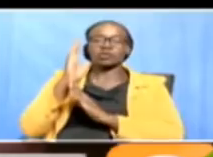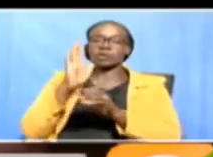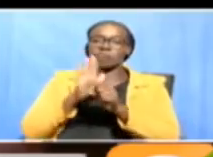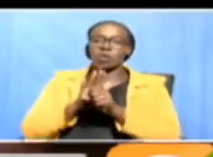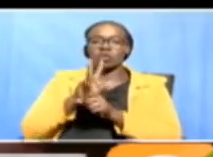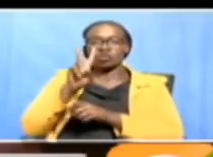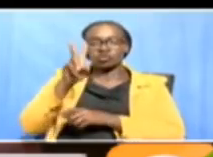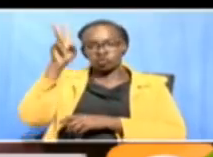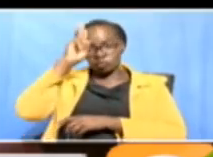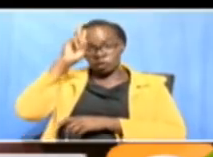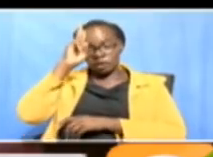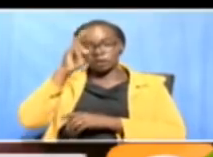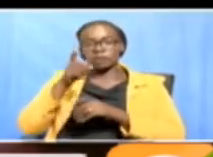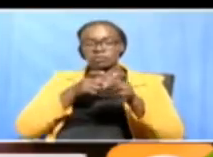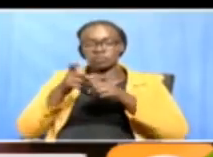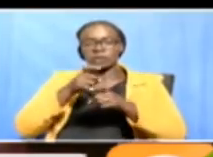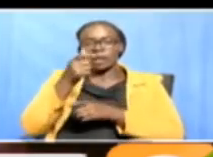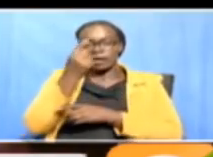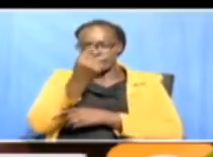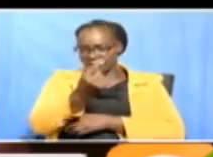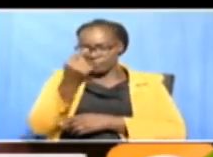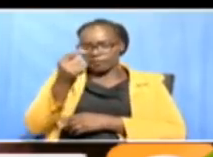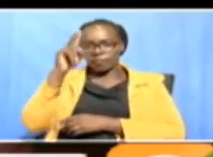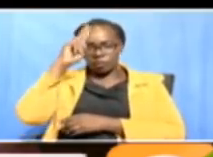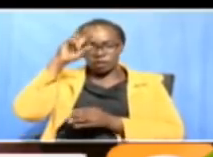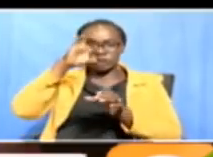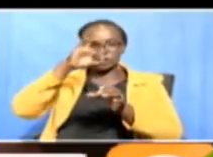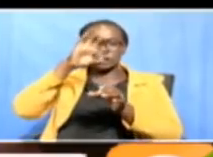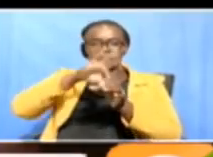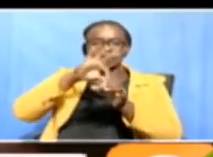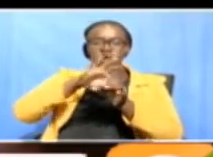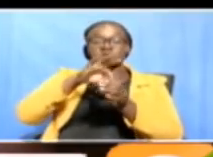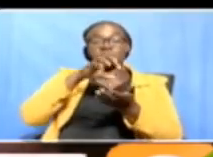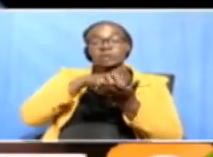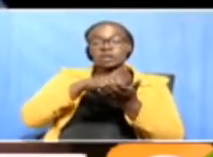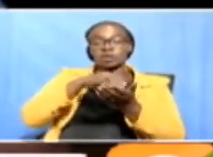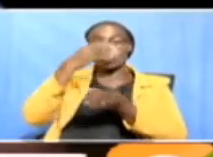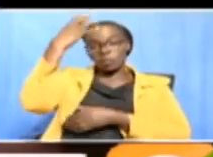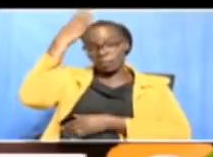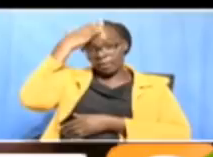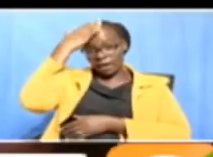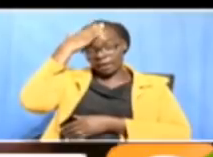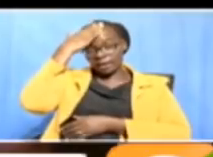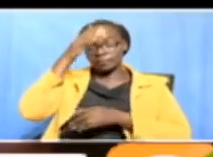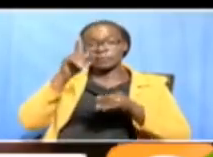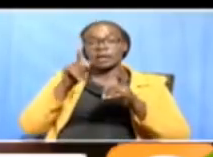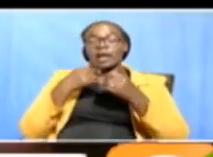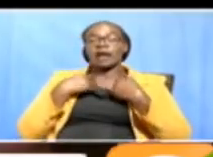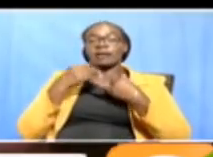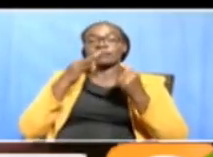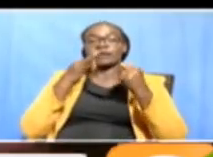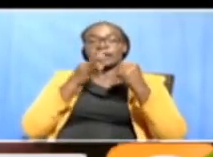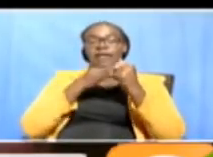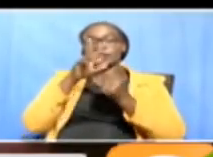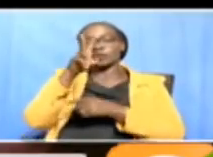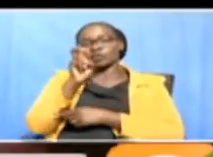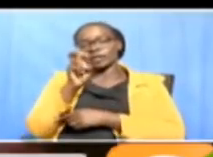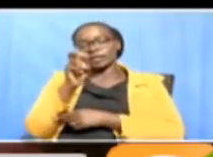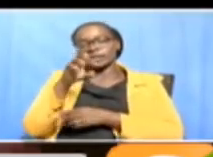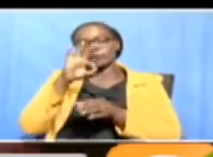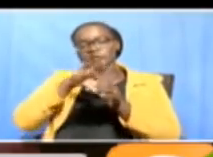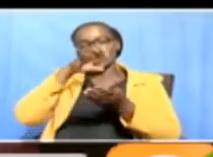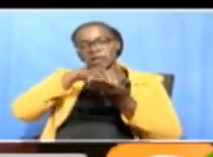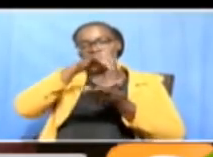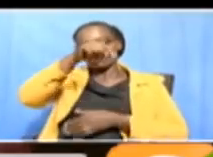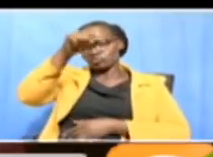police officers will be manning every polling stations come Monday. And there are about 826 polling stations dotted across all